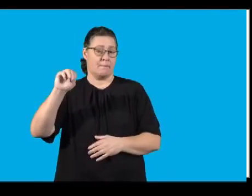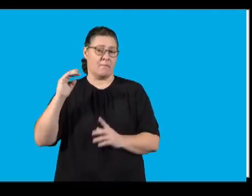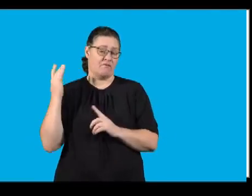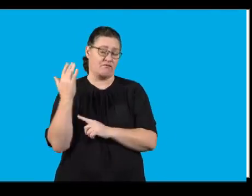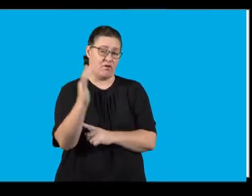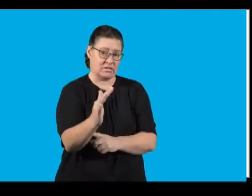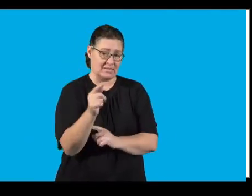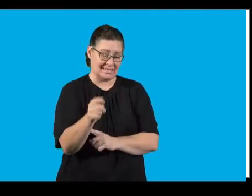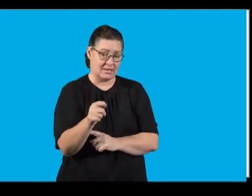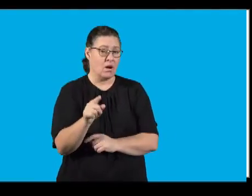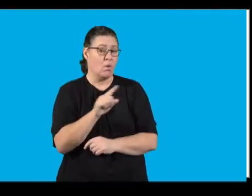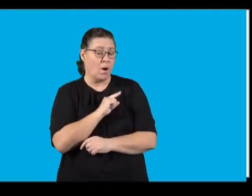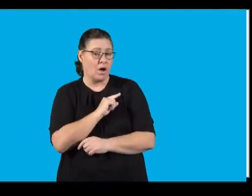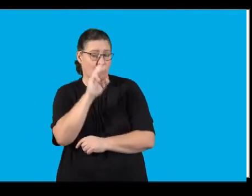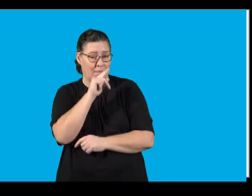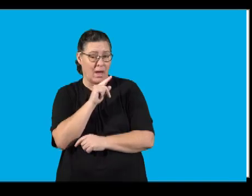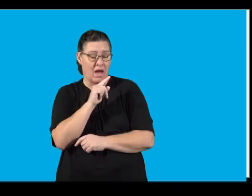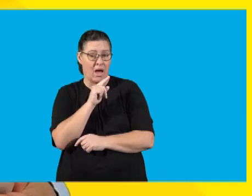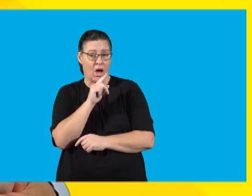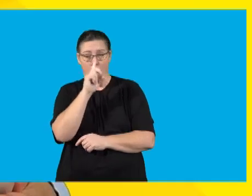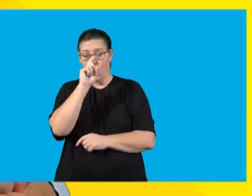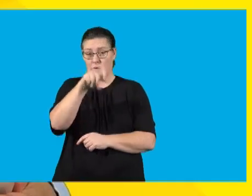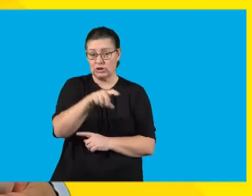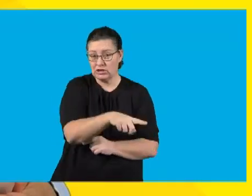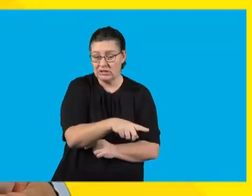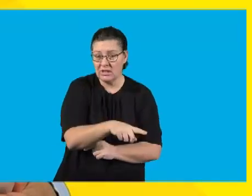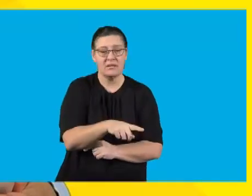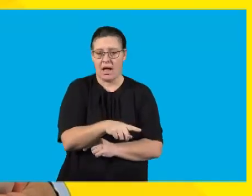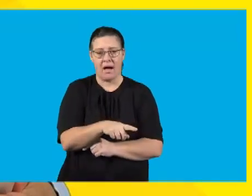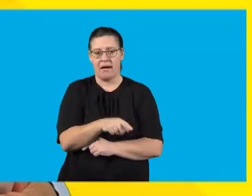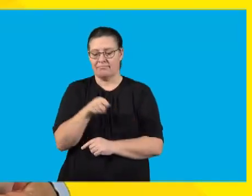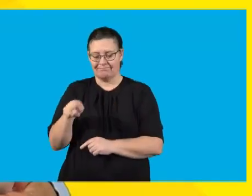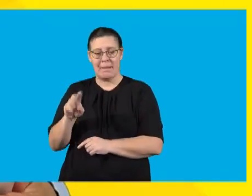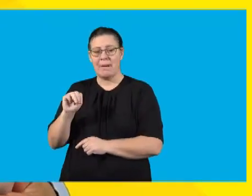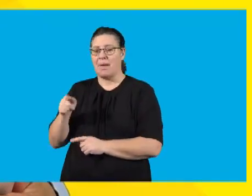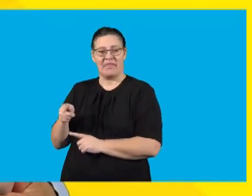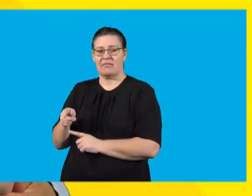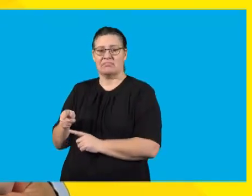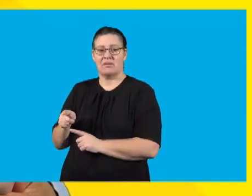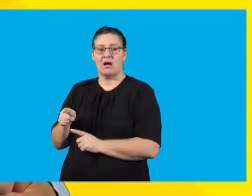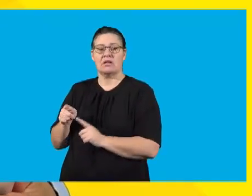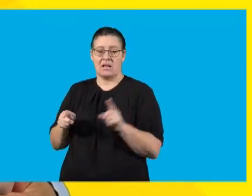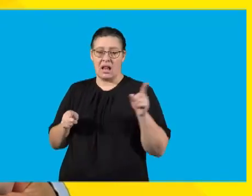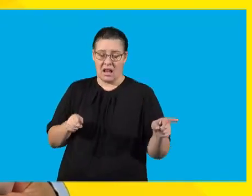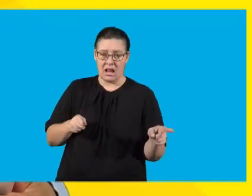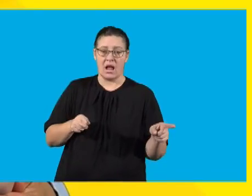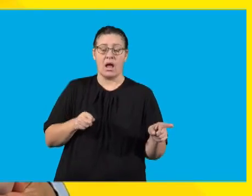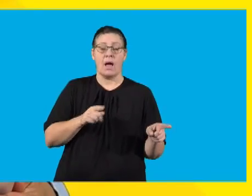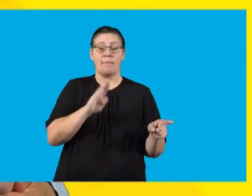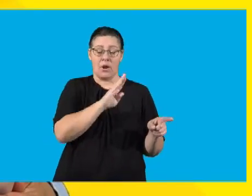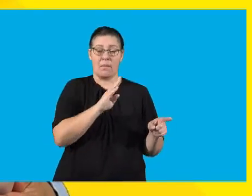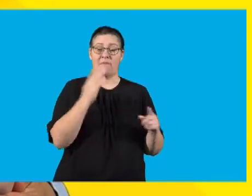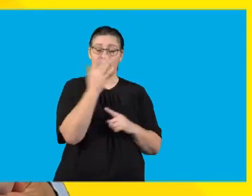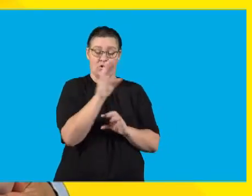the significance of Burnham Forest because remember, the witch's prophecy says that Macbeth will not go down until